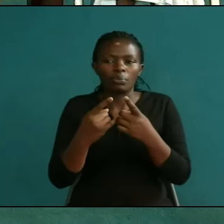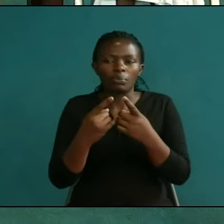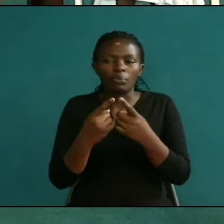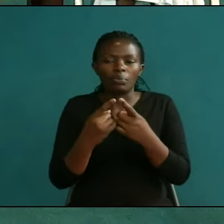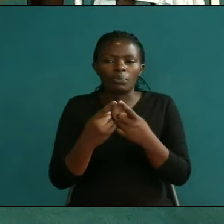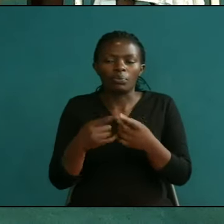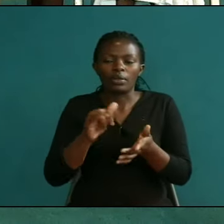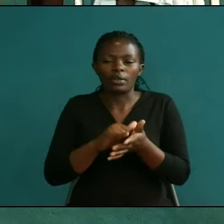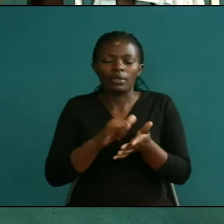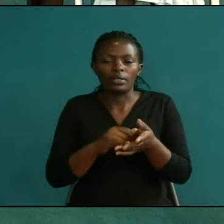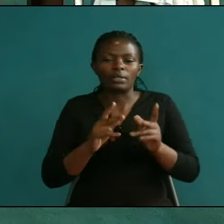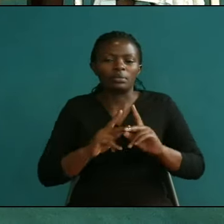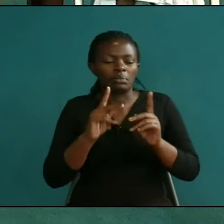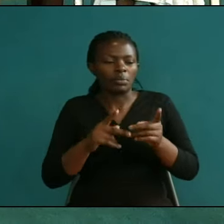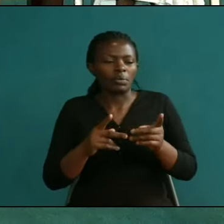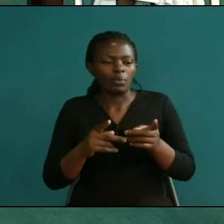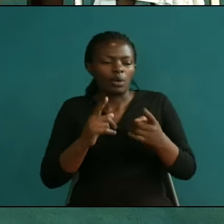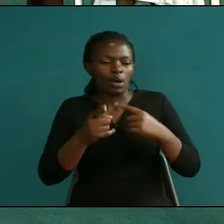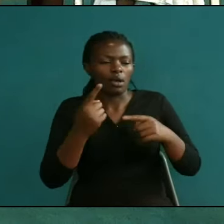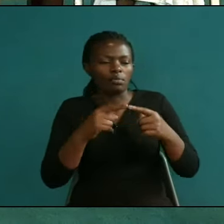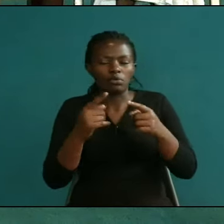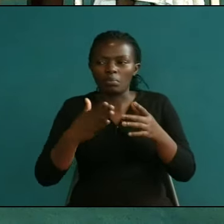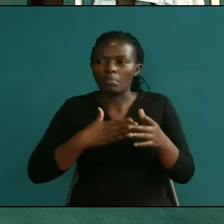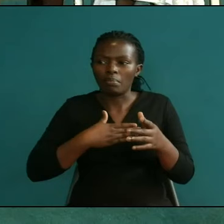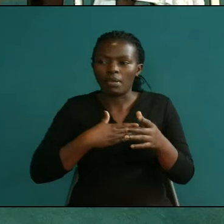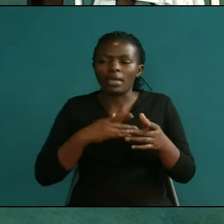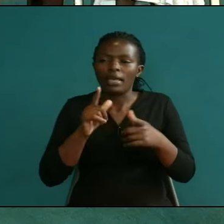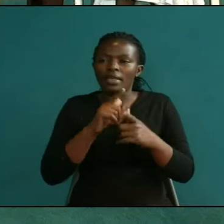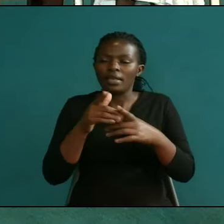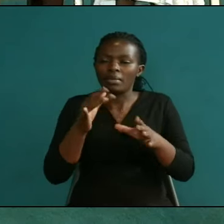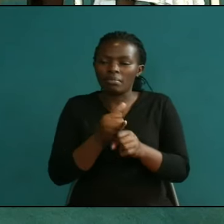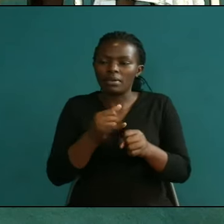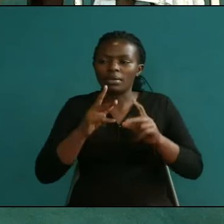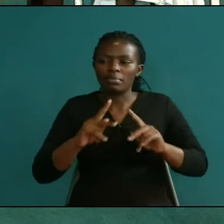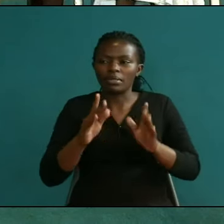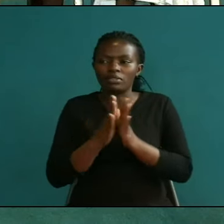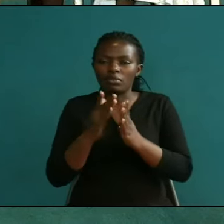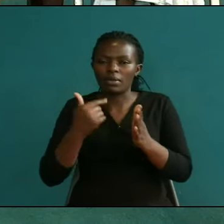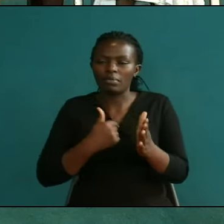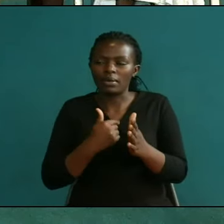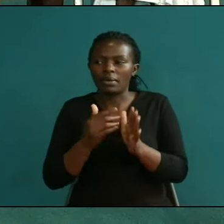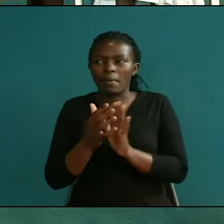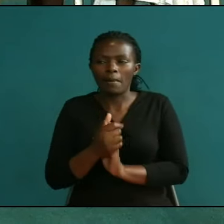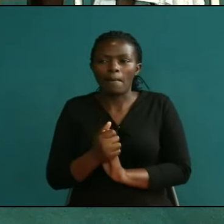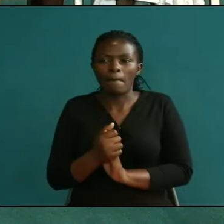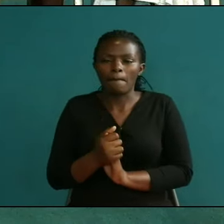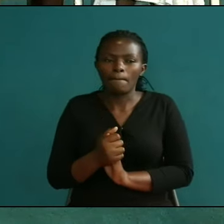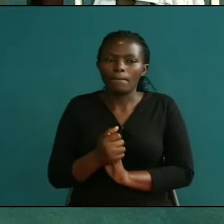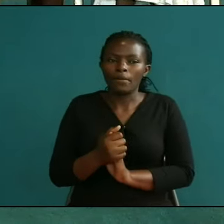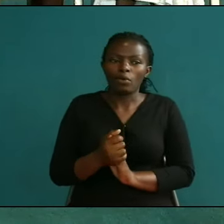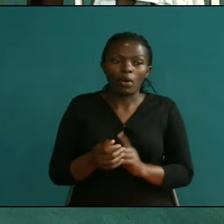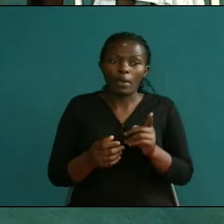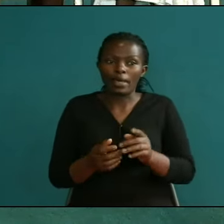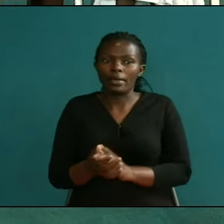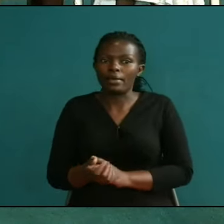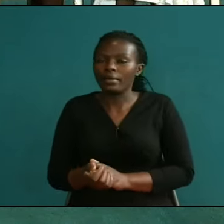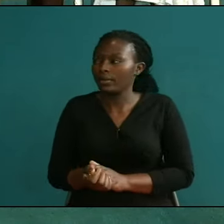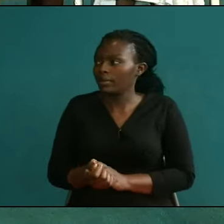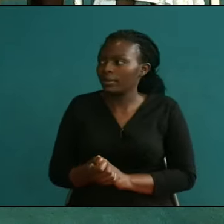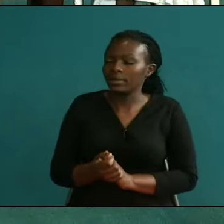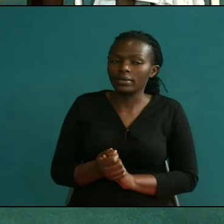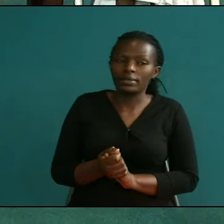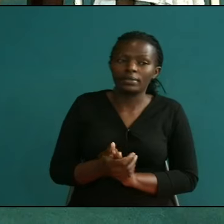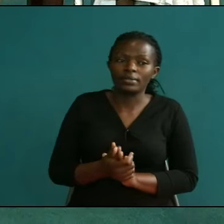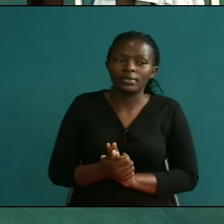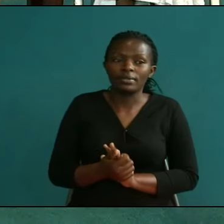me, and he shall make peace with me. So, the assault of Satan is strong, his disillusions are subtle, but the Lord's eyes